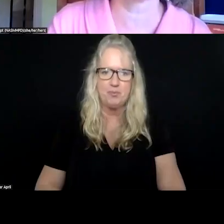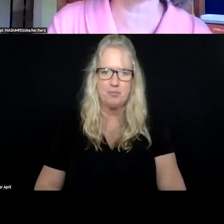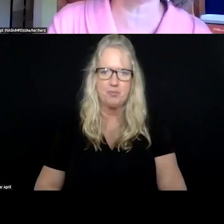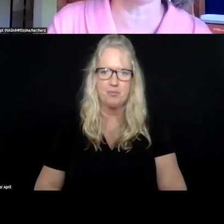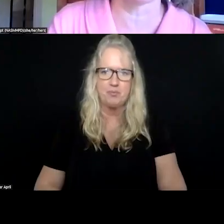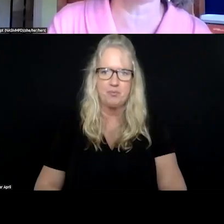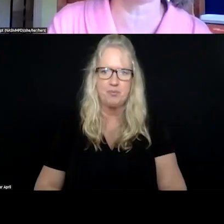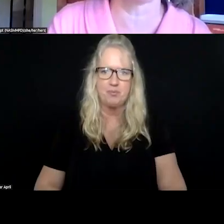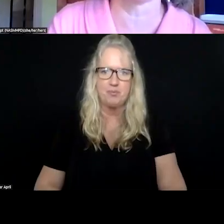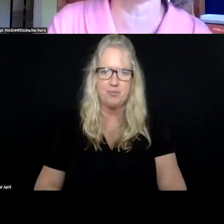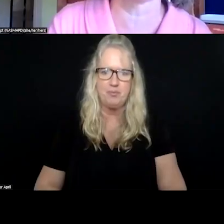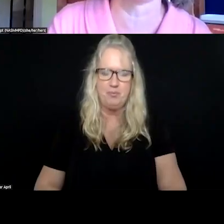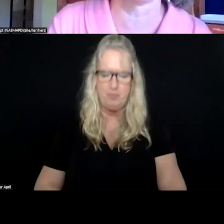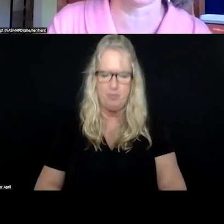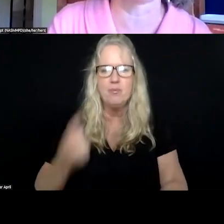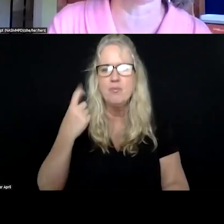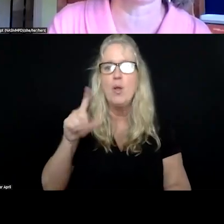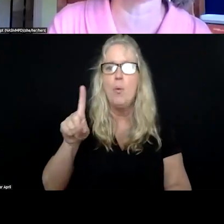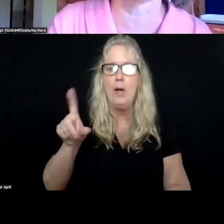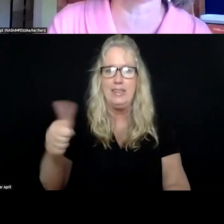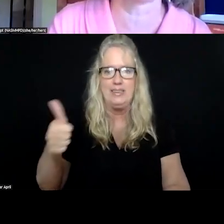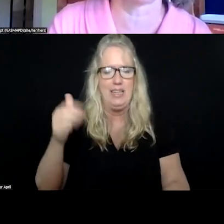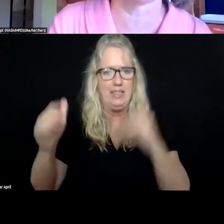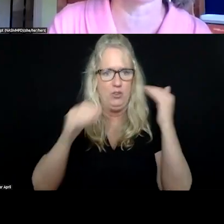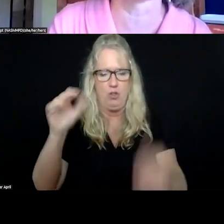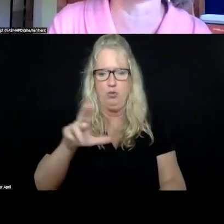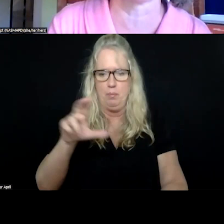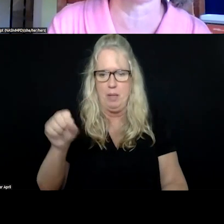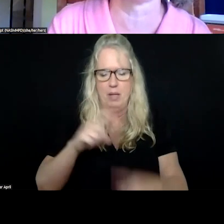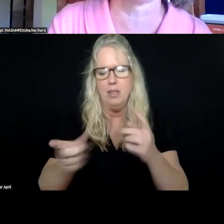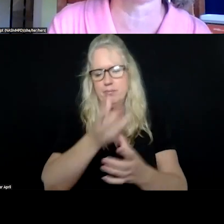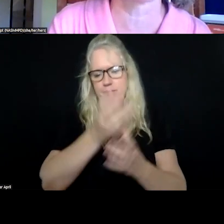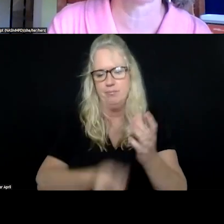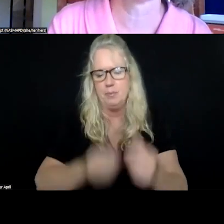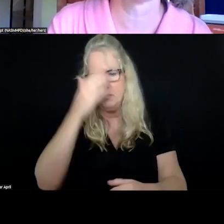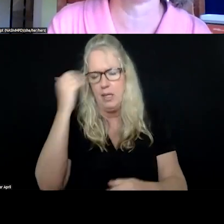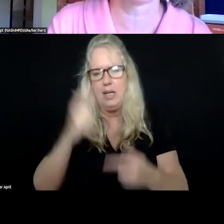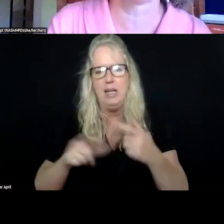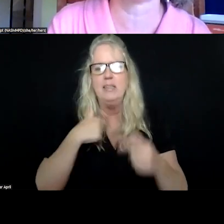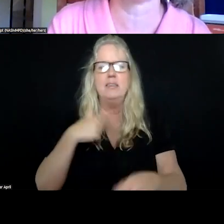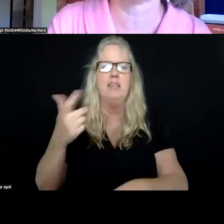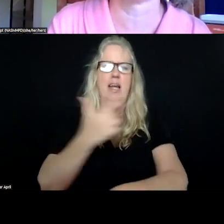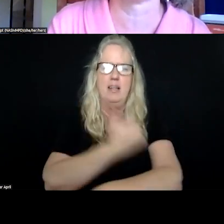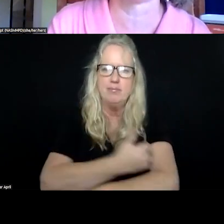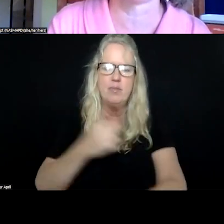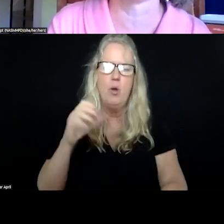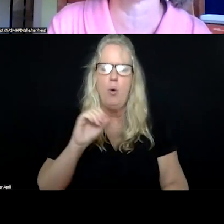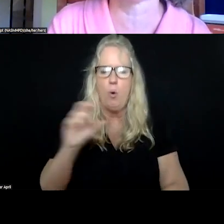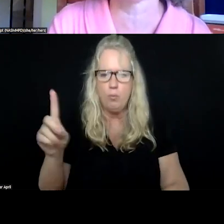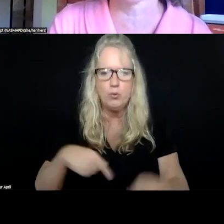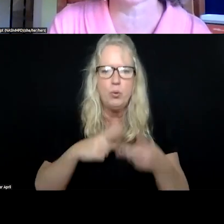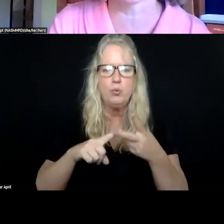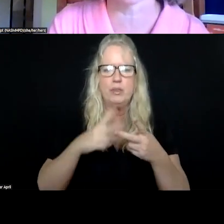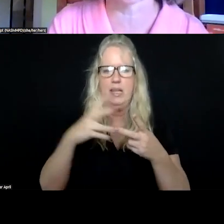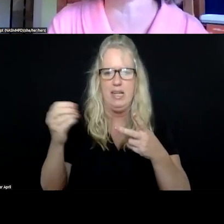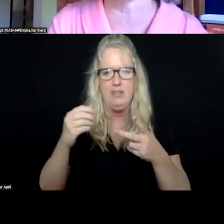So nearly 1 in 10 adults in the US has lost a family member to drug overdose, the new KFF poll finds. So